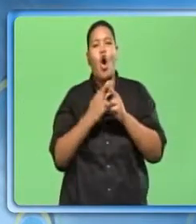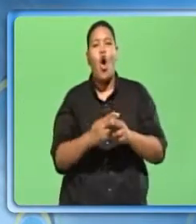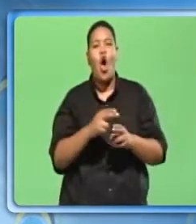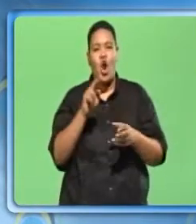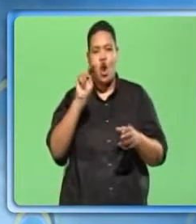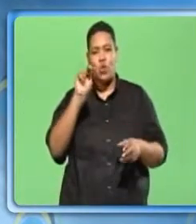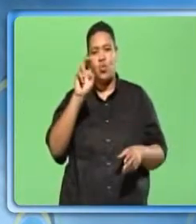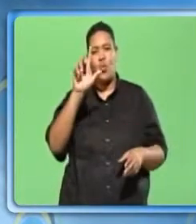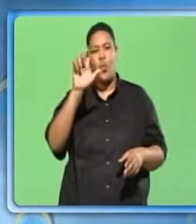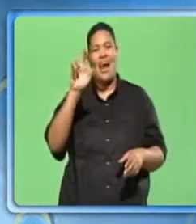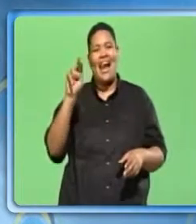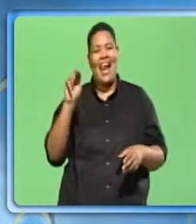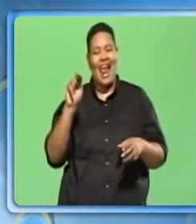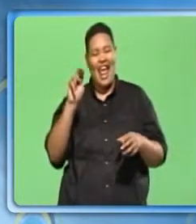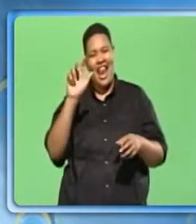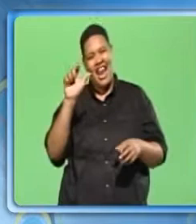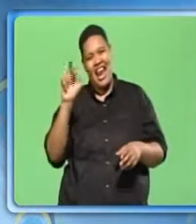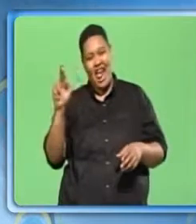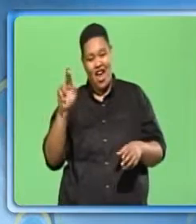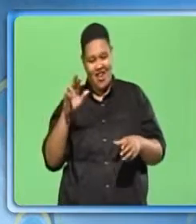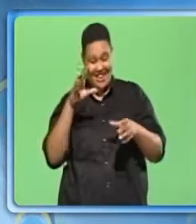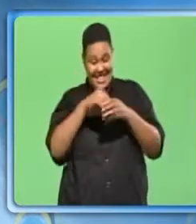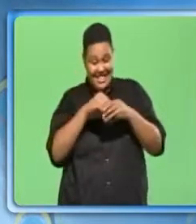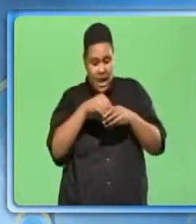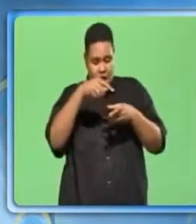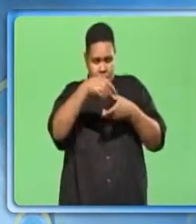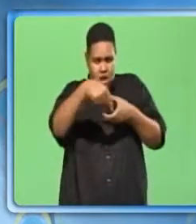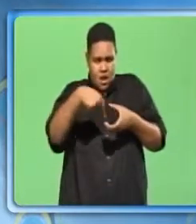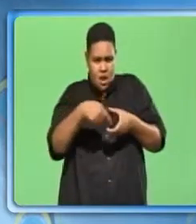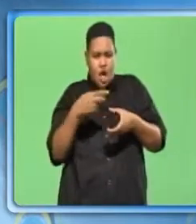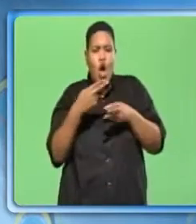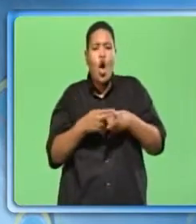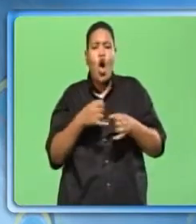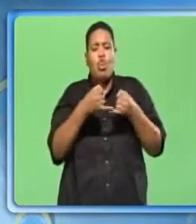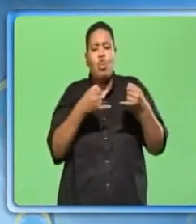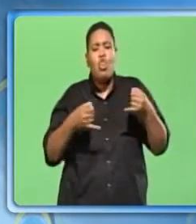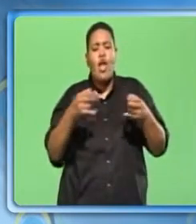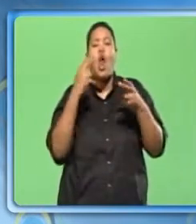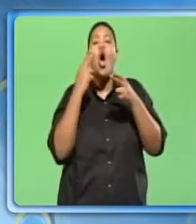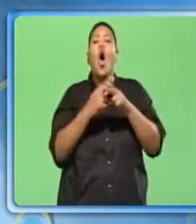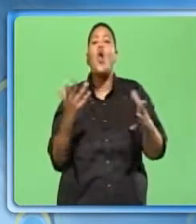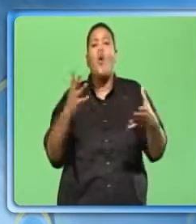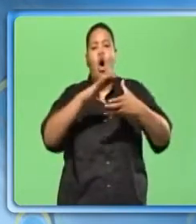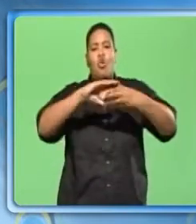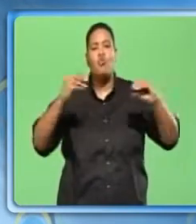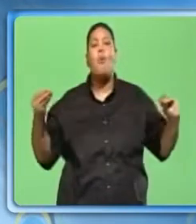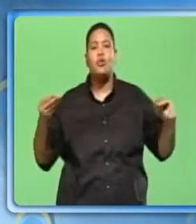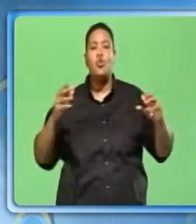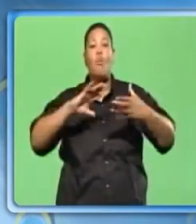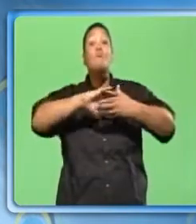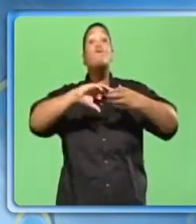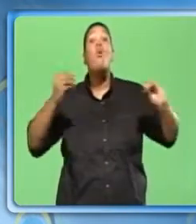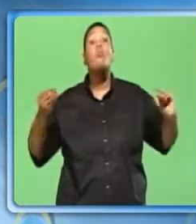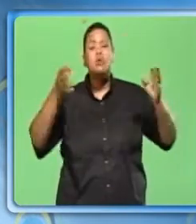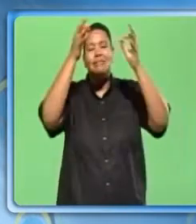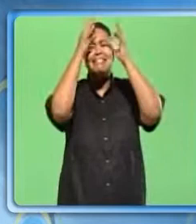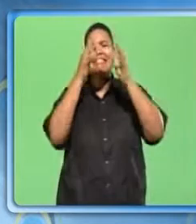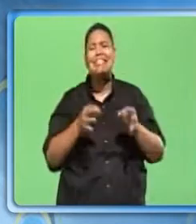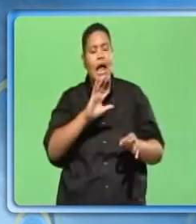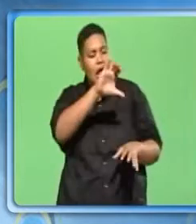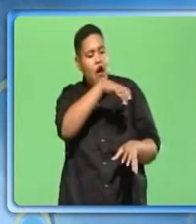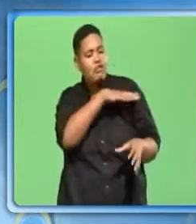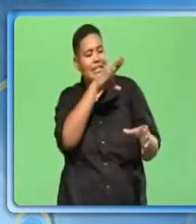the nucleus are thread-like structures called chromosomes. Chromosomes determine the characteristics of an